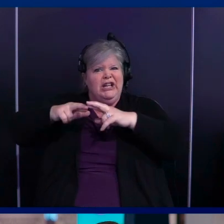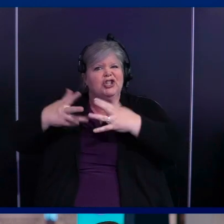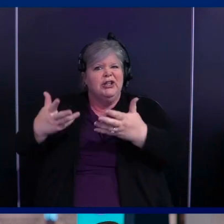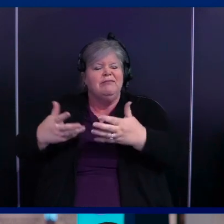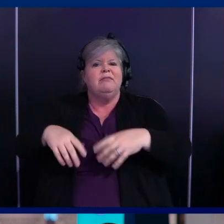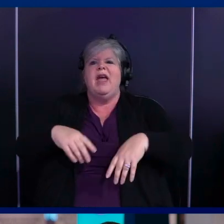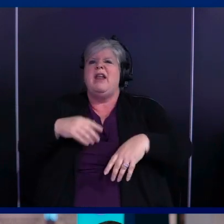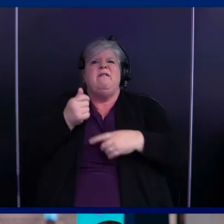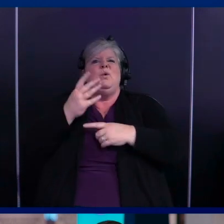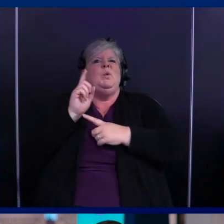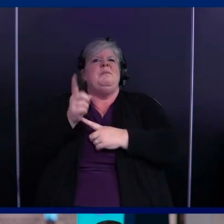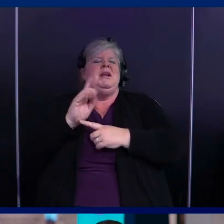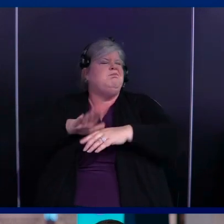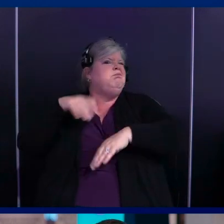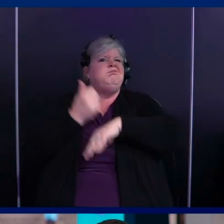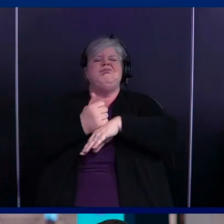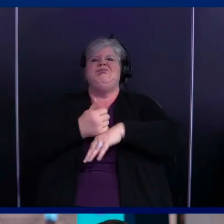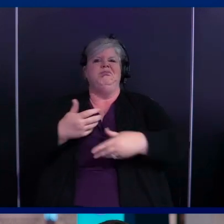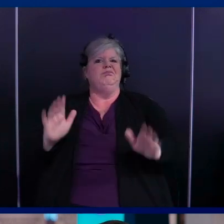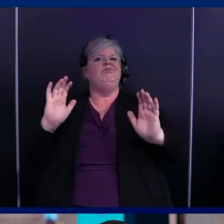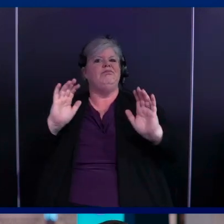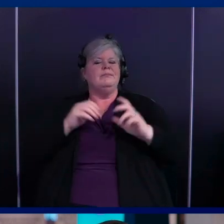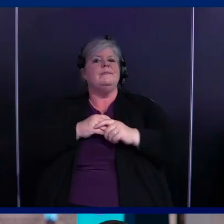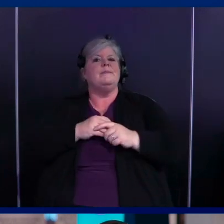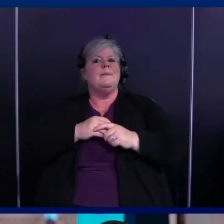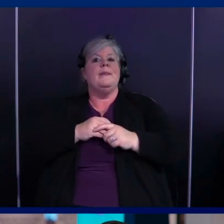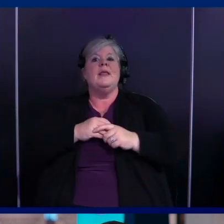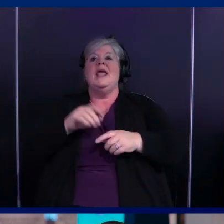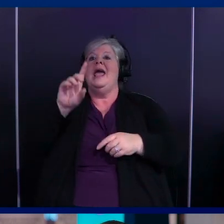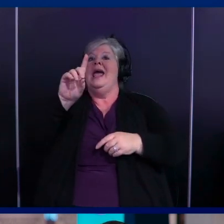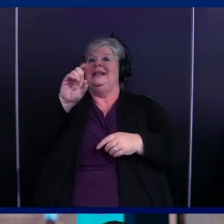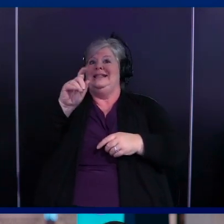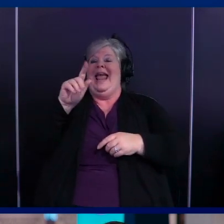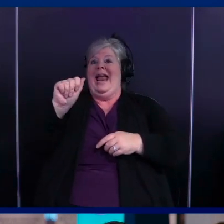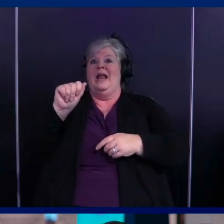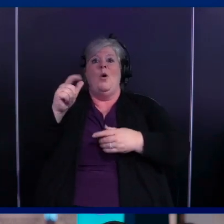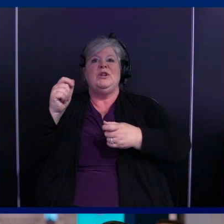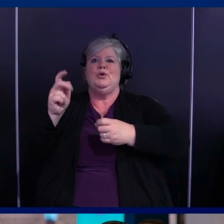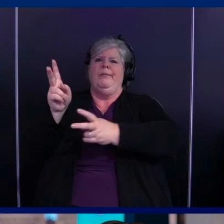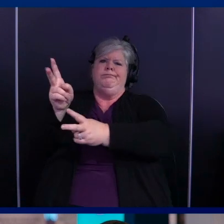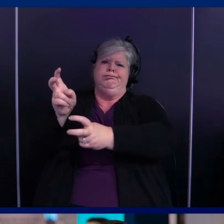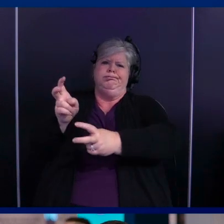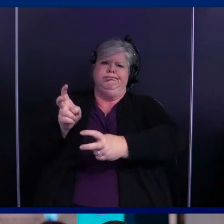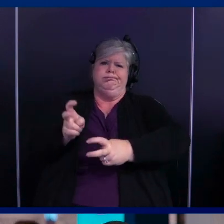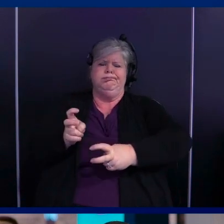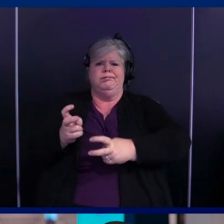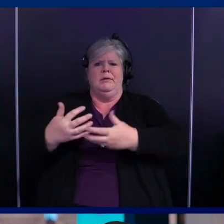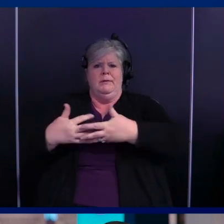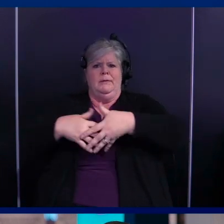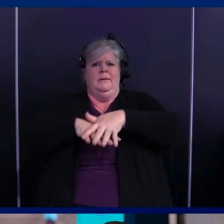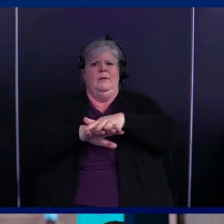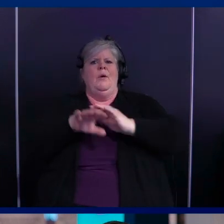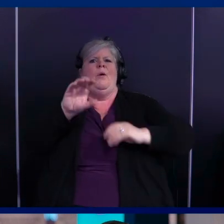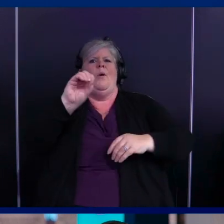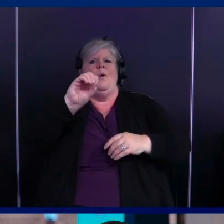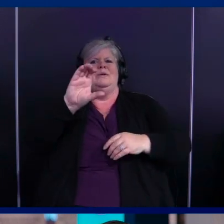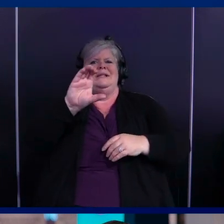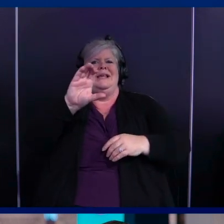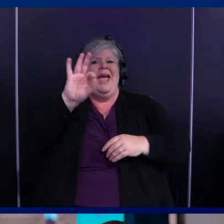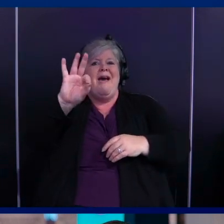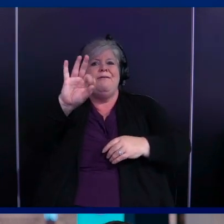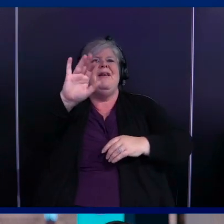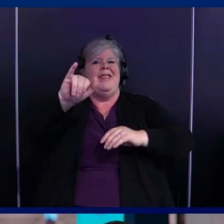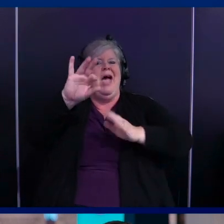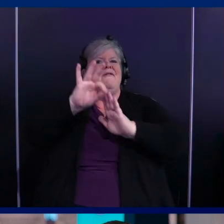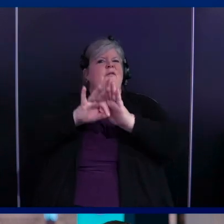set up. Now, the data is being taken. It's being normalized into the OCSF format. That's